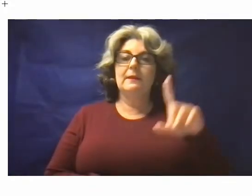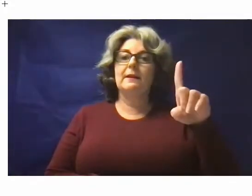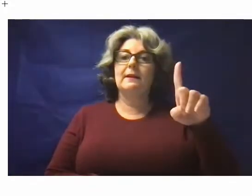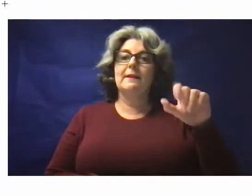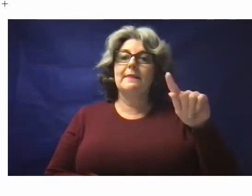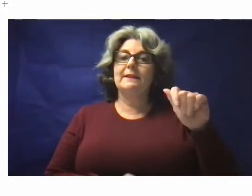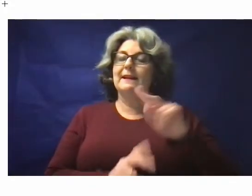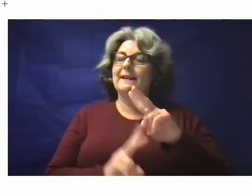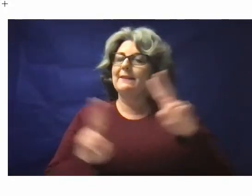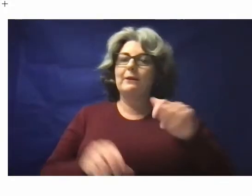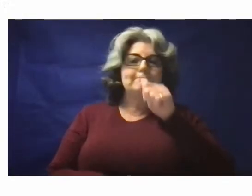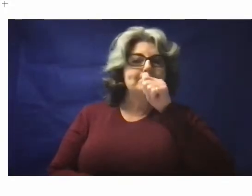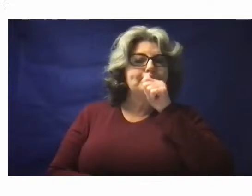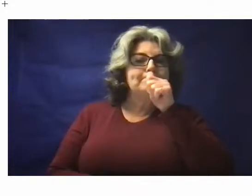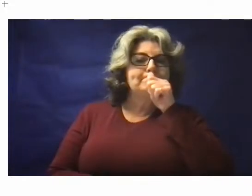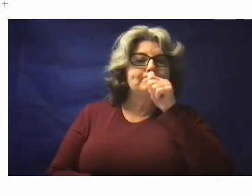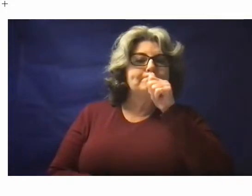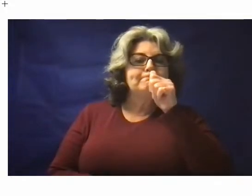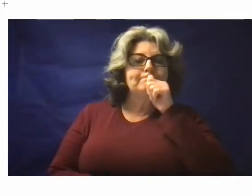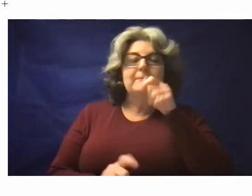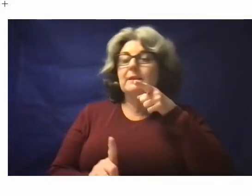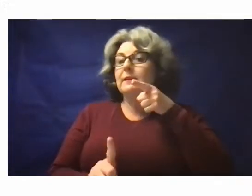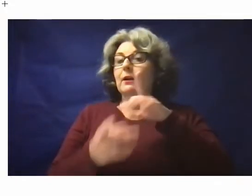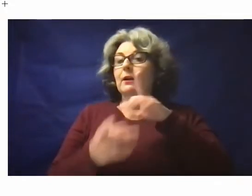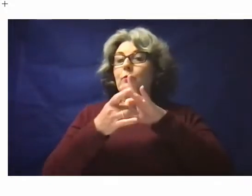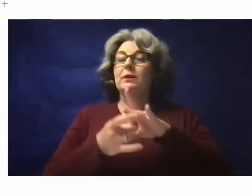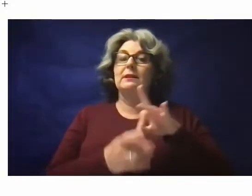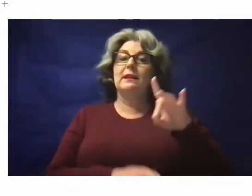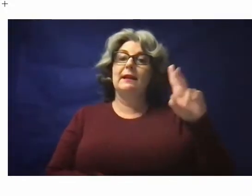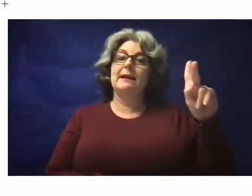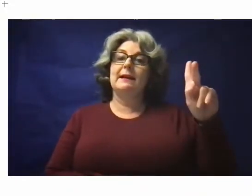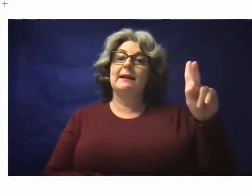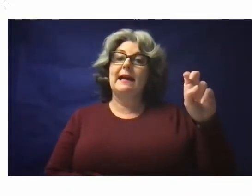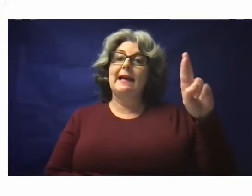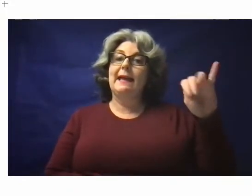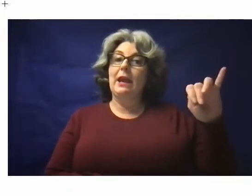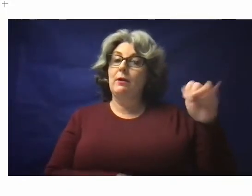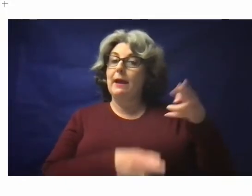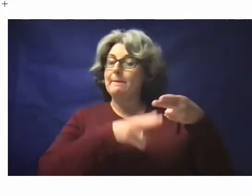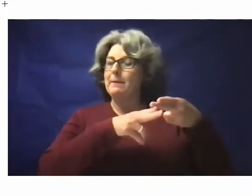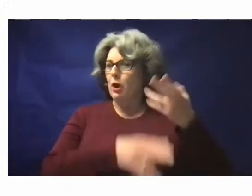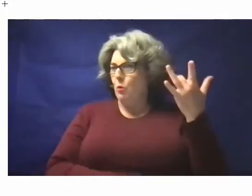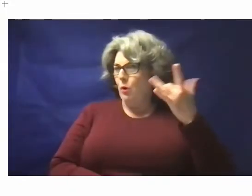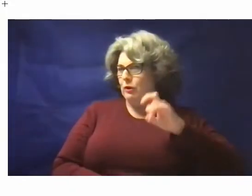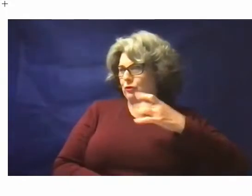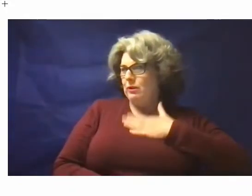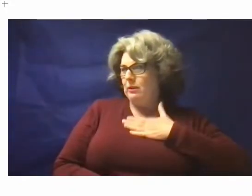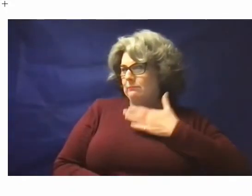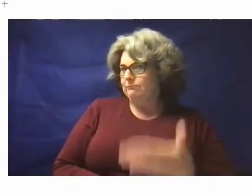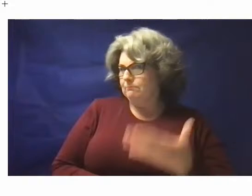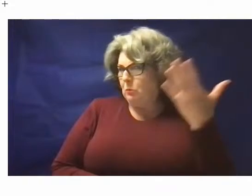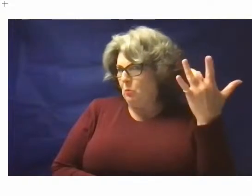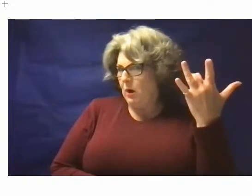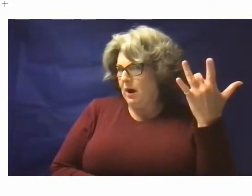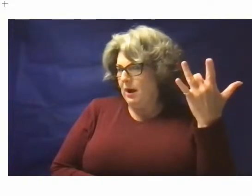Like back to that piece that Kerri had mentioned, part of the question was, why should I self-declare if, I don't want people knowing that